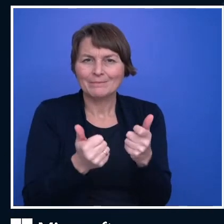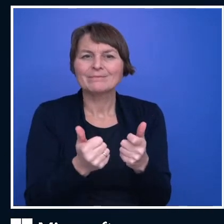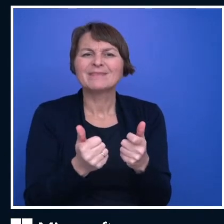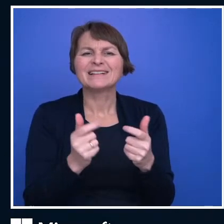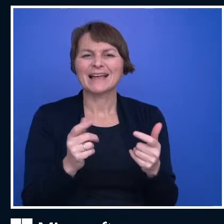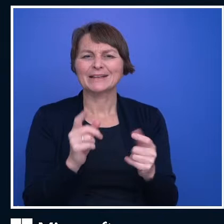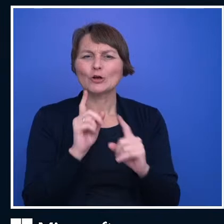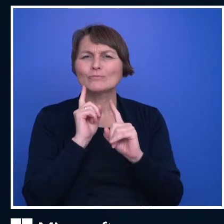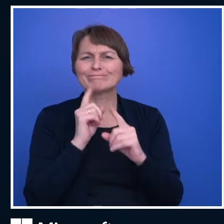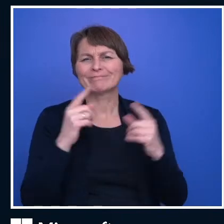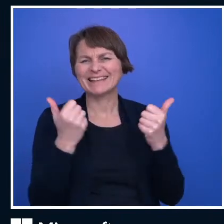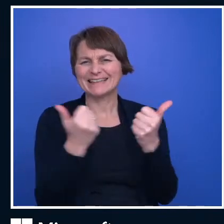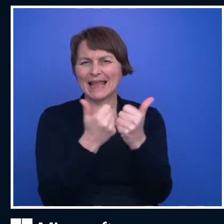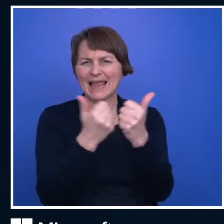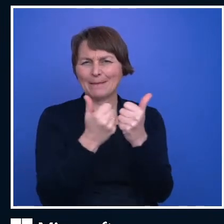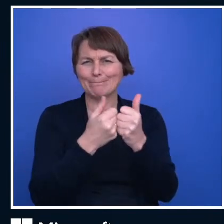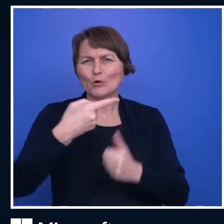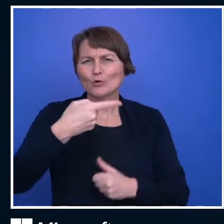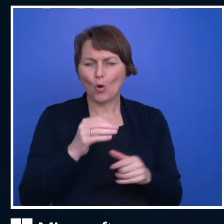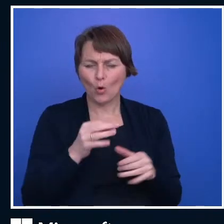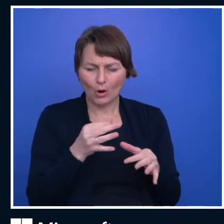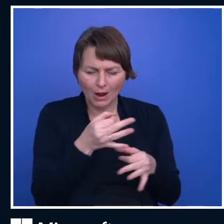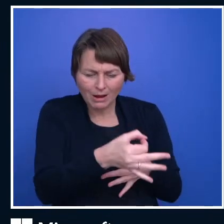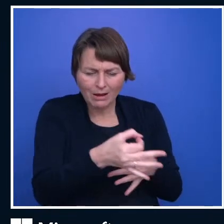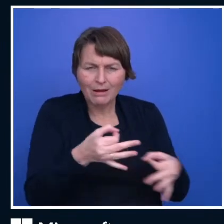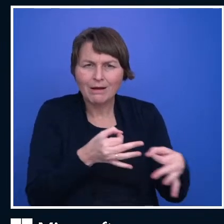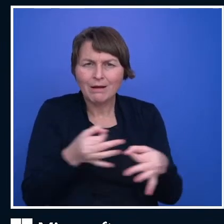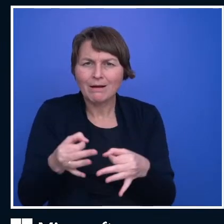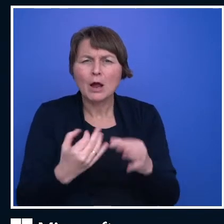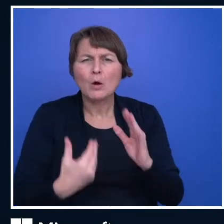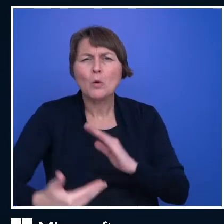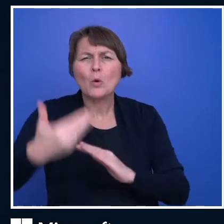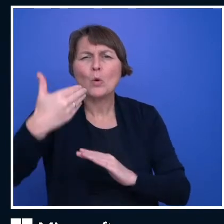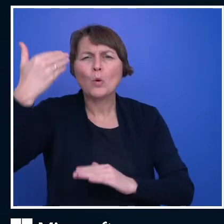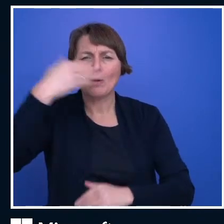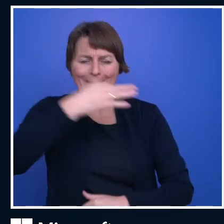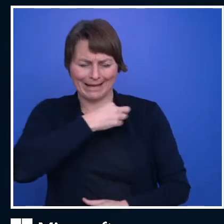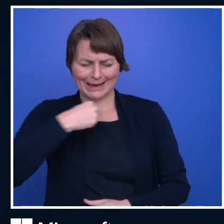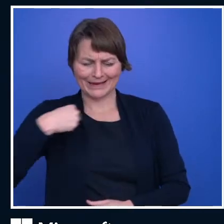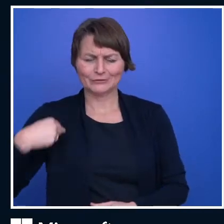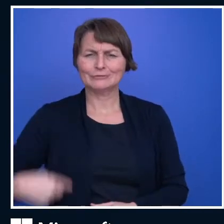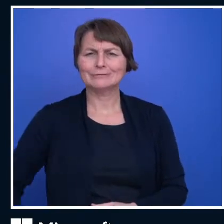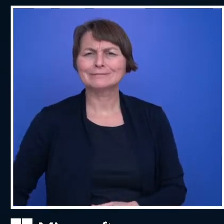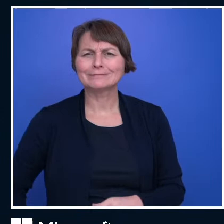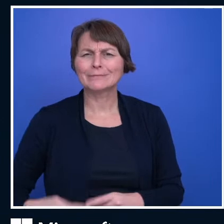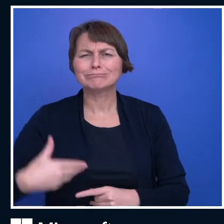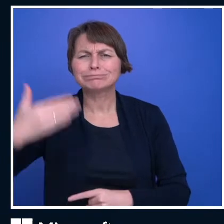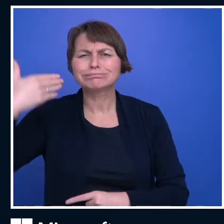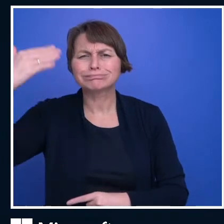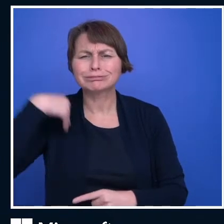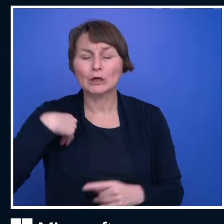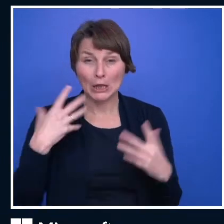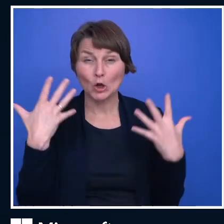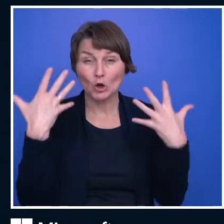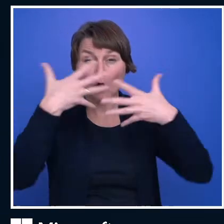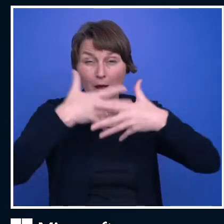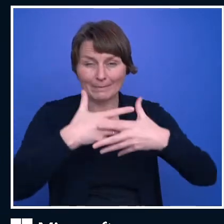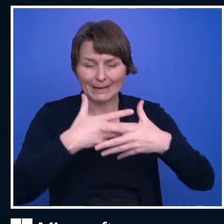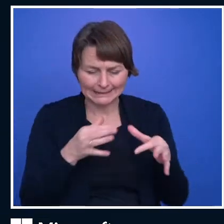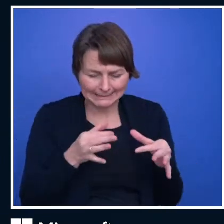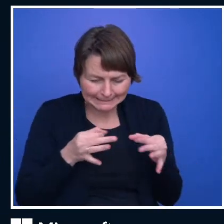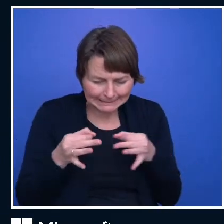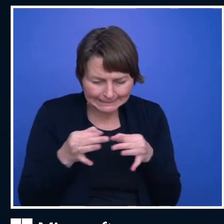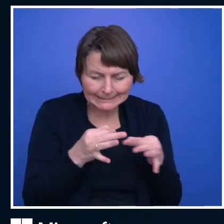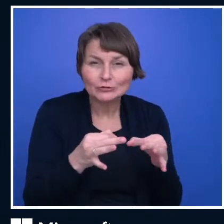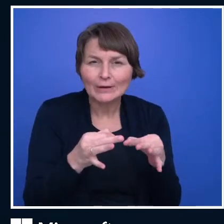ancient Chinese game. This is the world's most complex game, and this is how we learn strategy. And